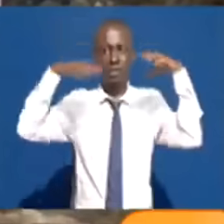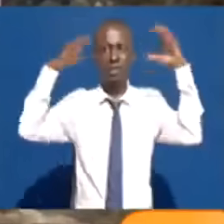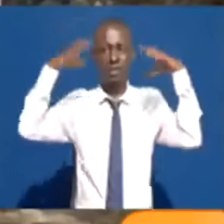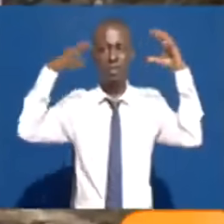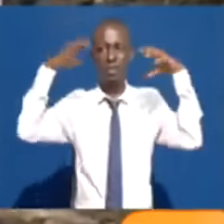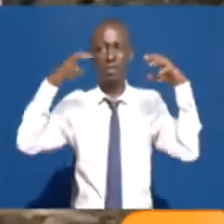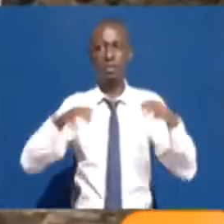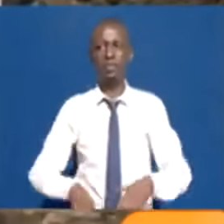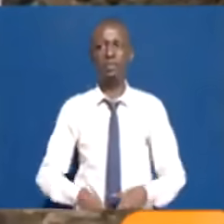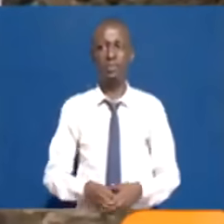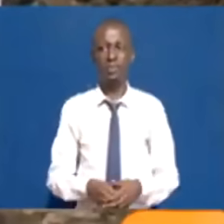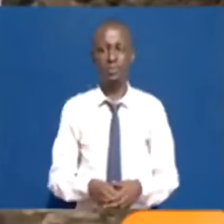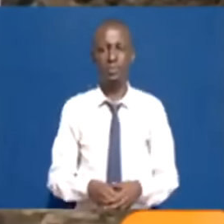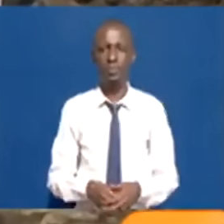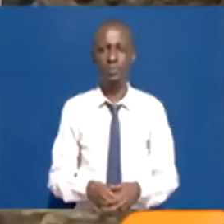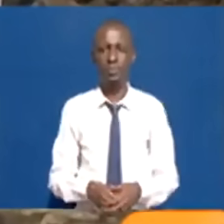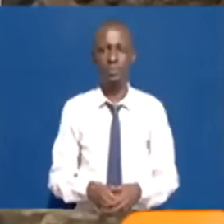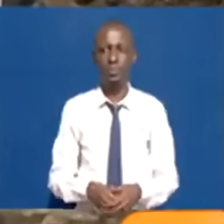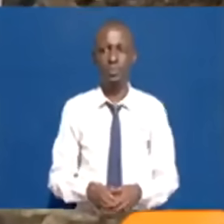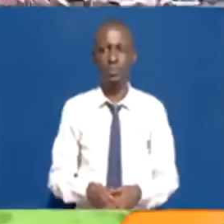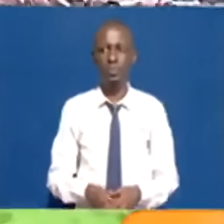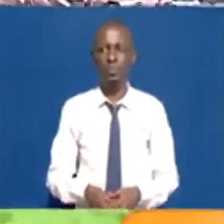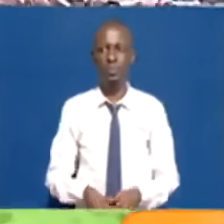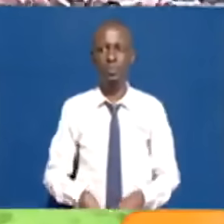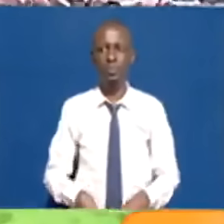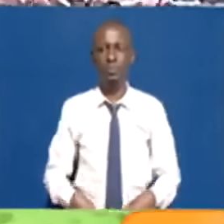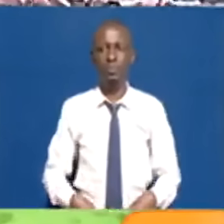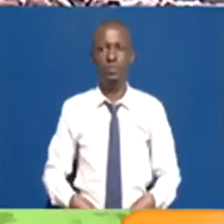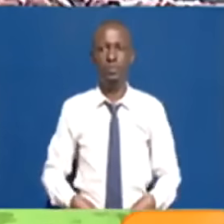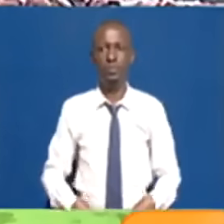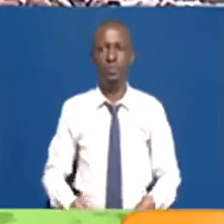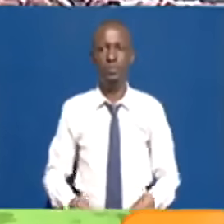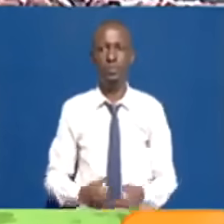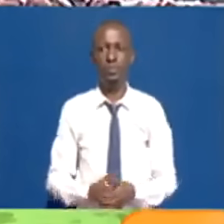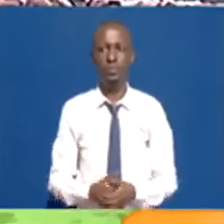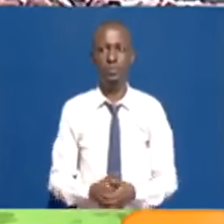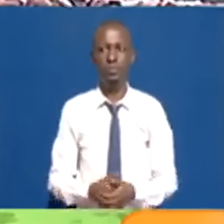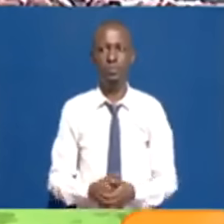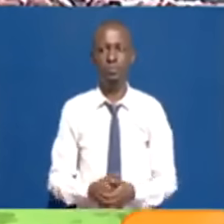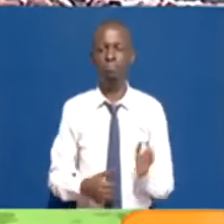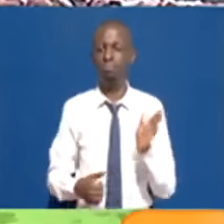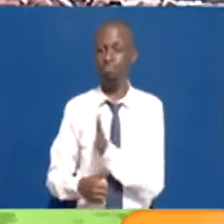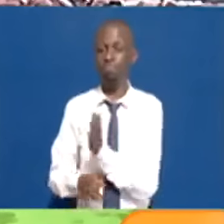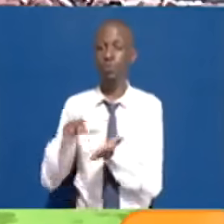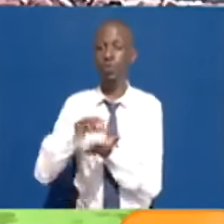Victoria Rubadiri, Citizen TV. Such a dire situation right there in Syokimau.